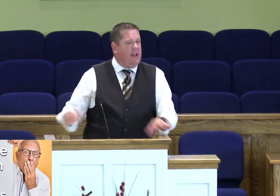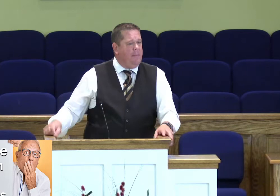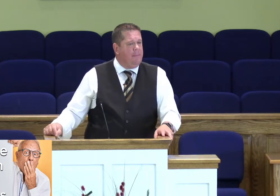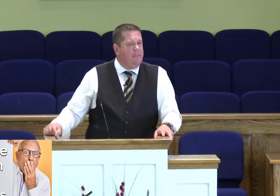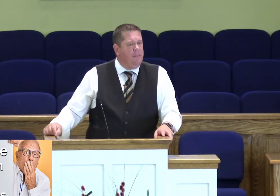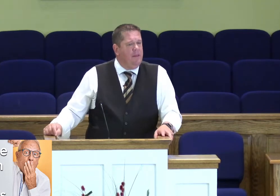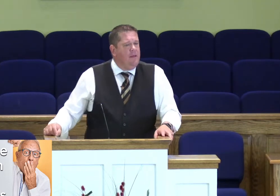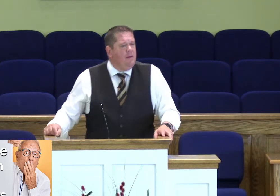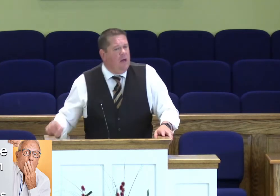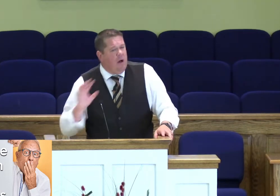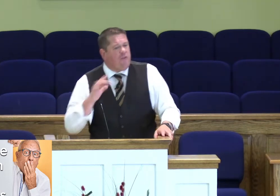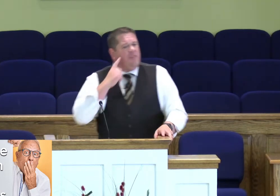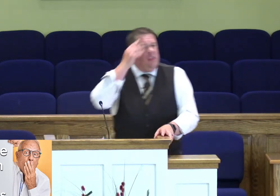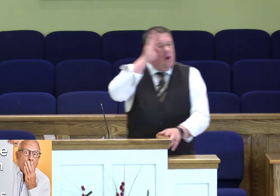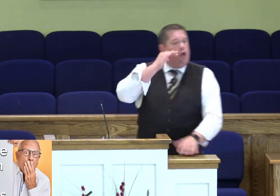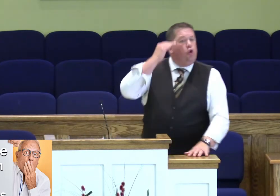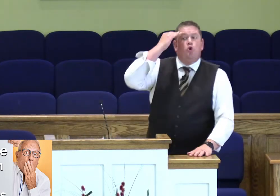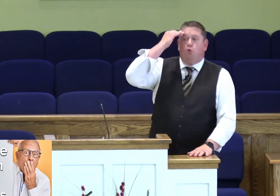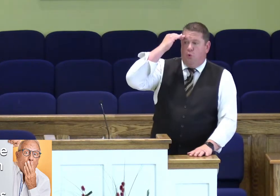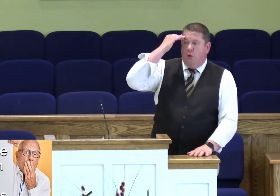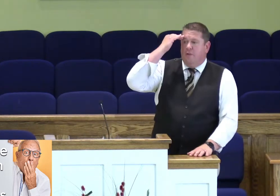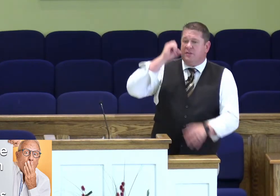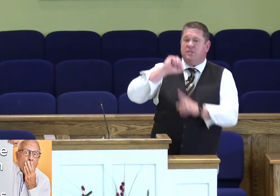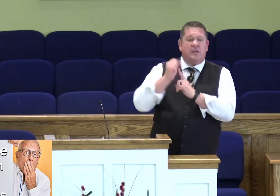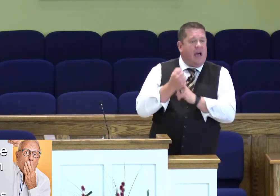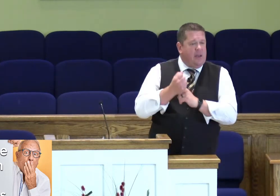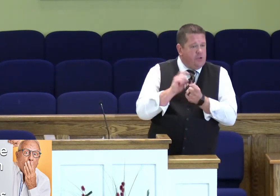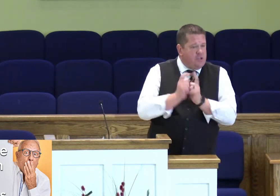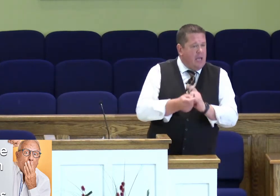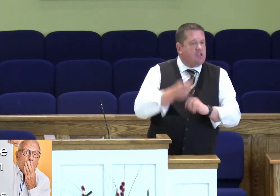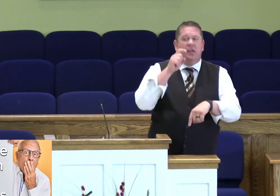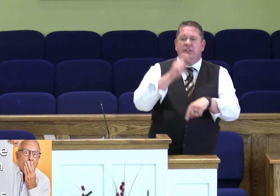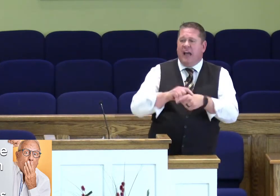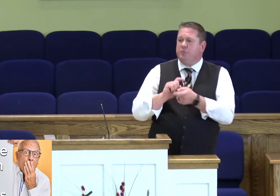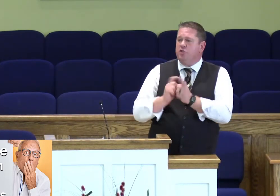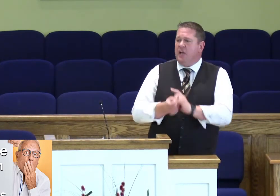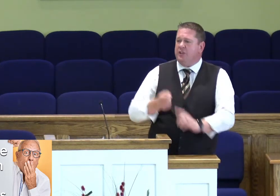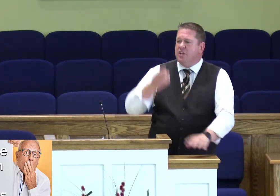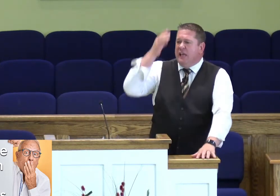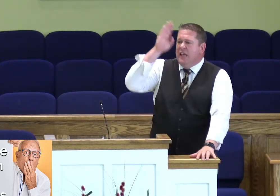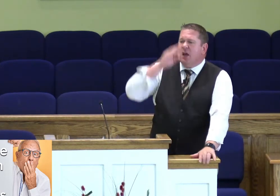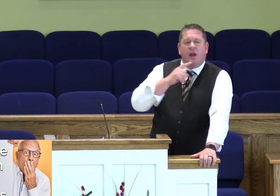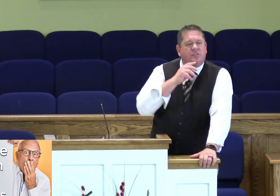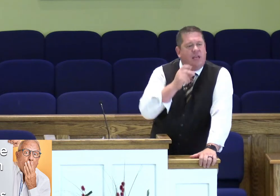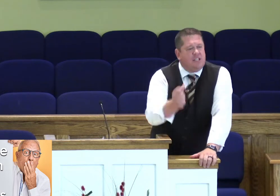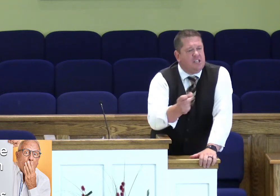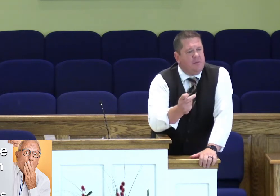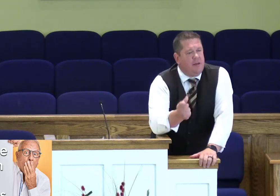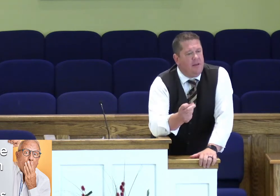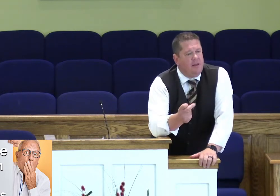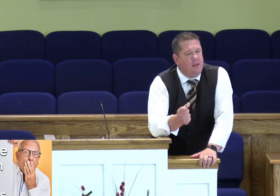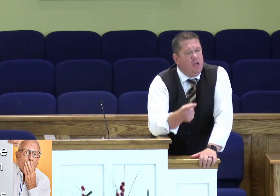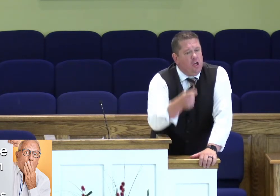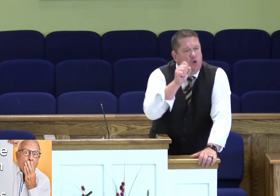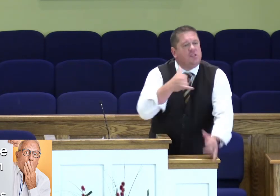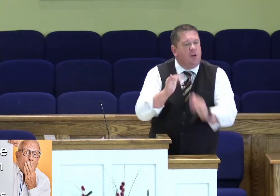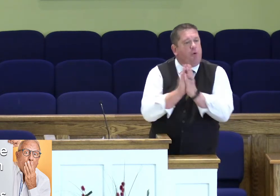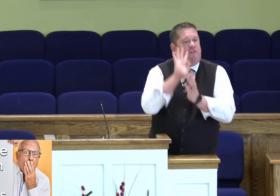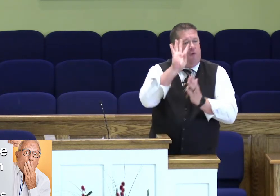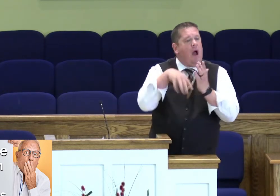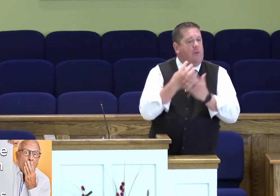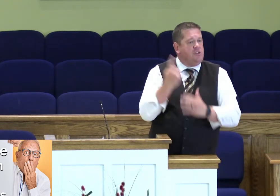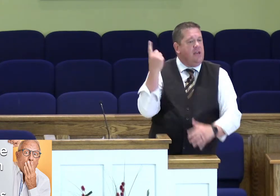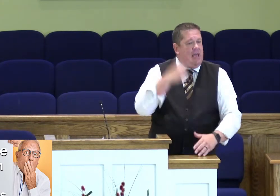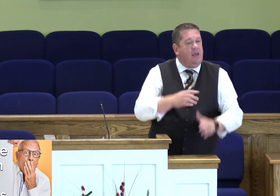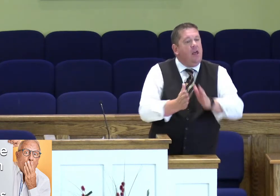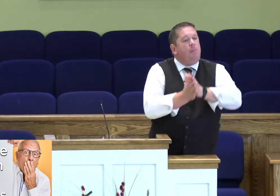time to time. However, I think God knew that society would change, times would change. And God is saying, listen to me. You can still